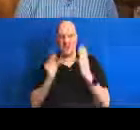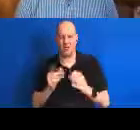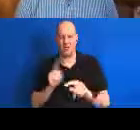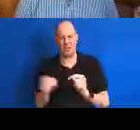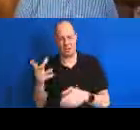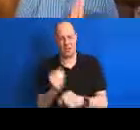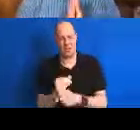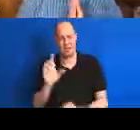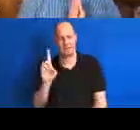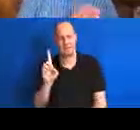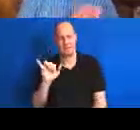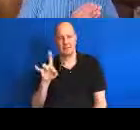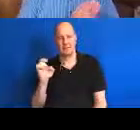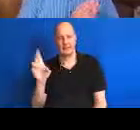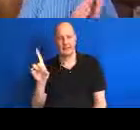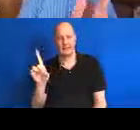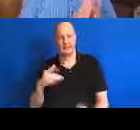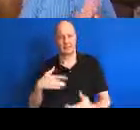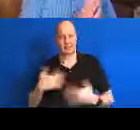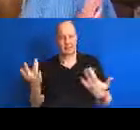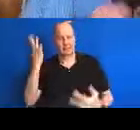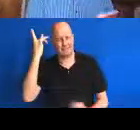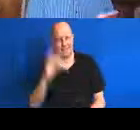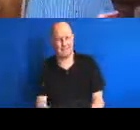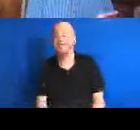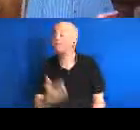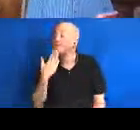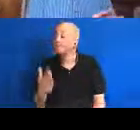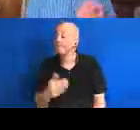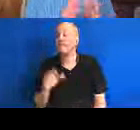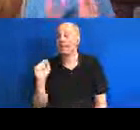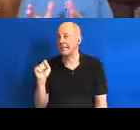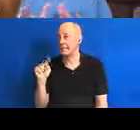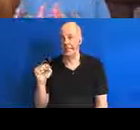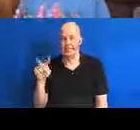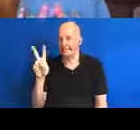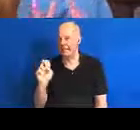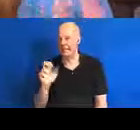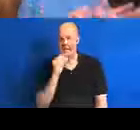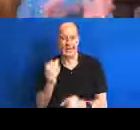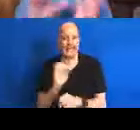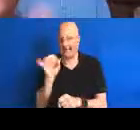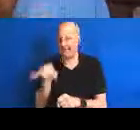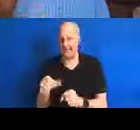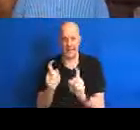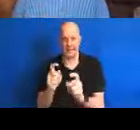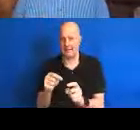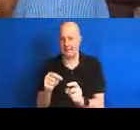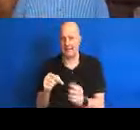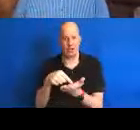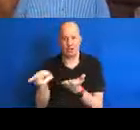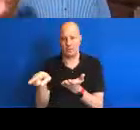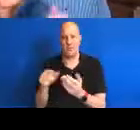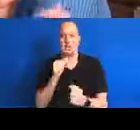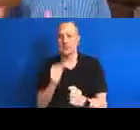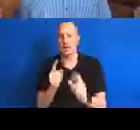distribution? Thank you. So Stevie didn't get that distribution. That money is just not being allocated to the